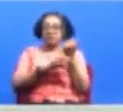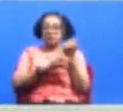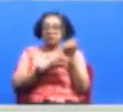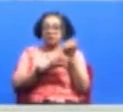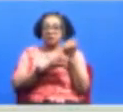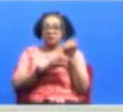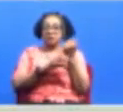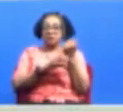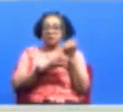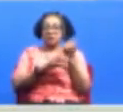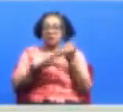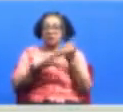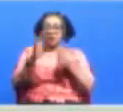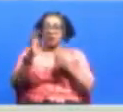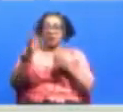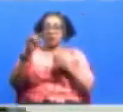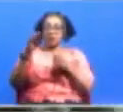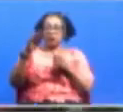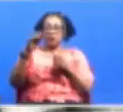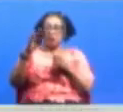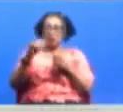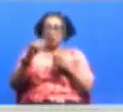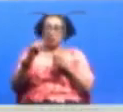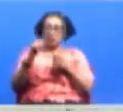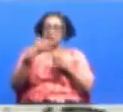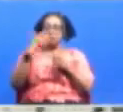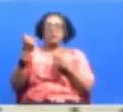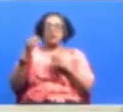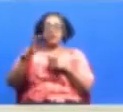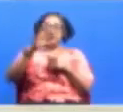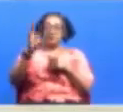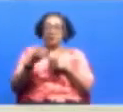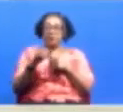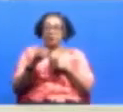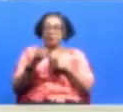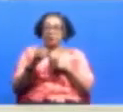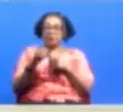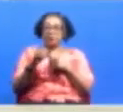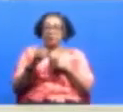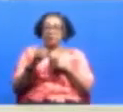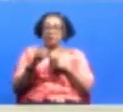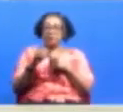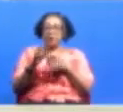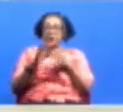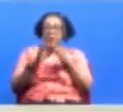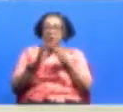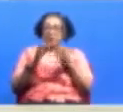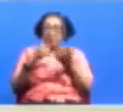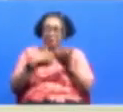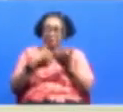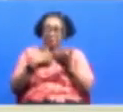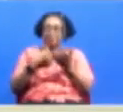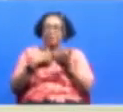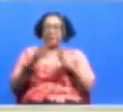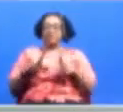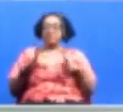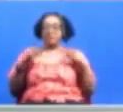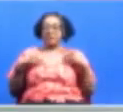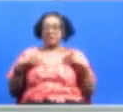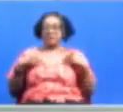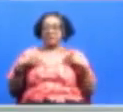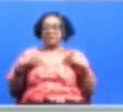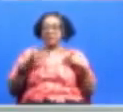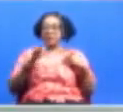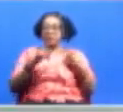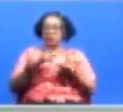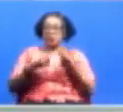say Eritrea, they're the best in Africa, and the culture is there. They've embraced it, and that's